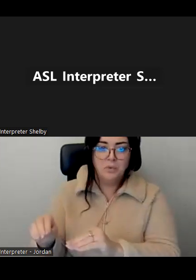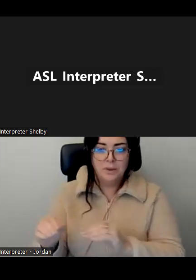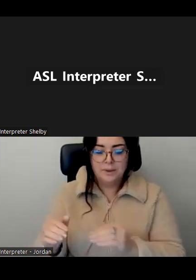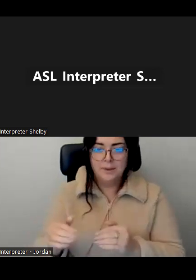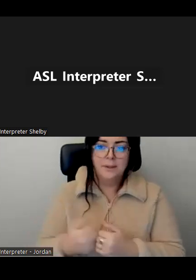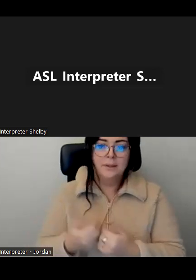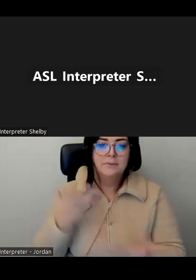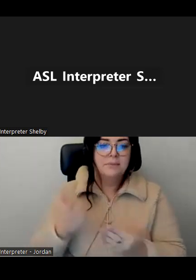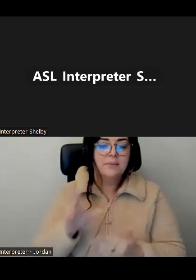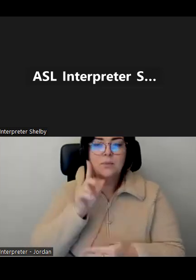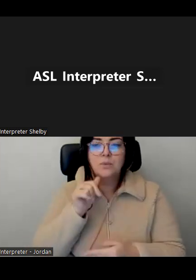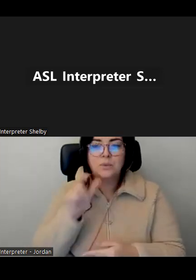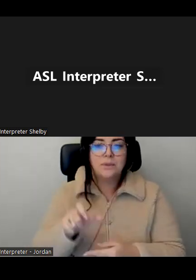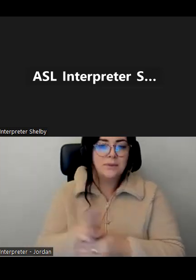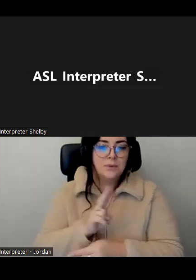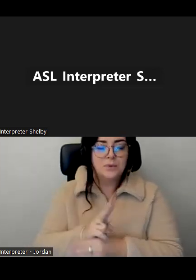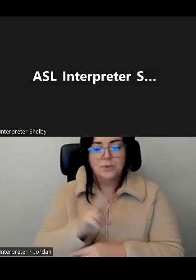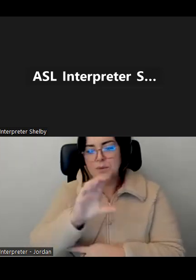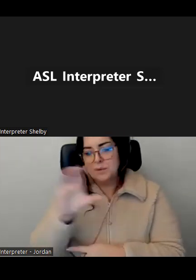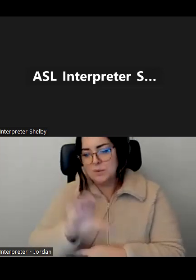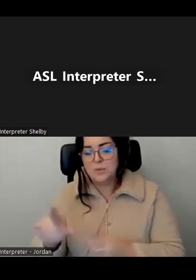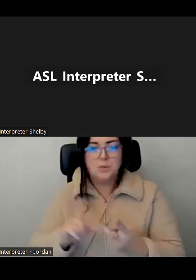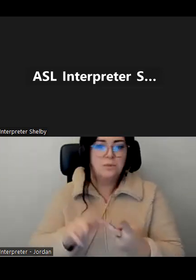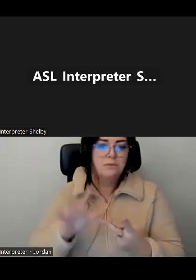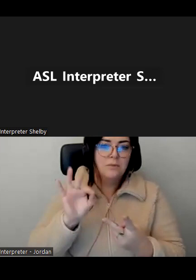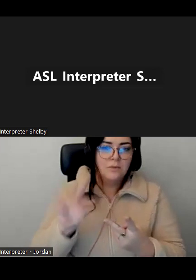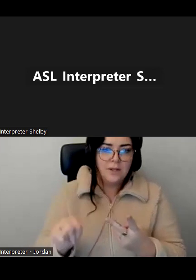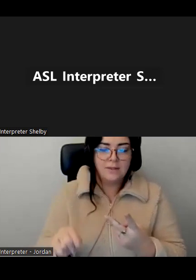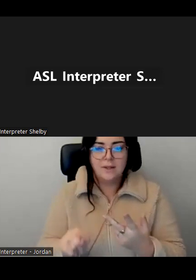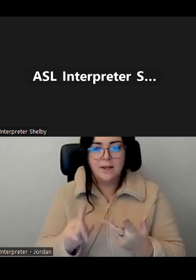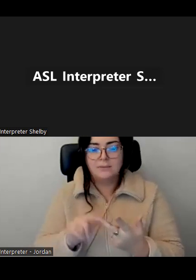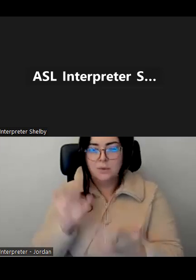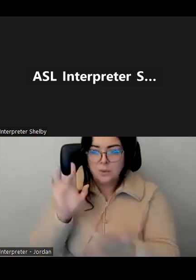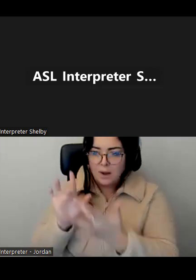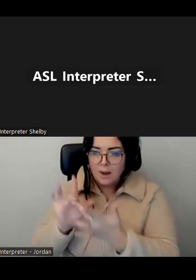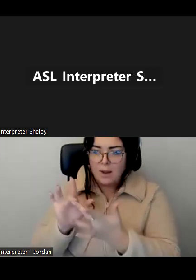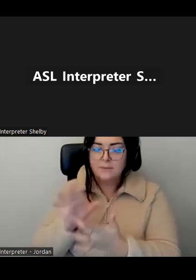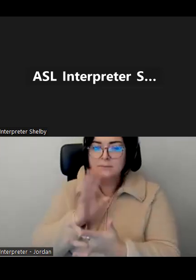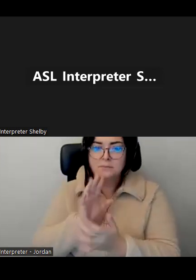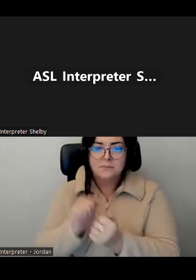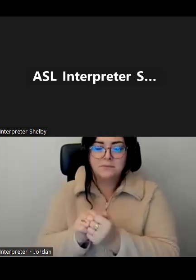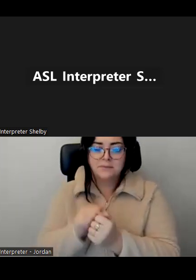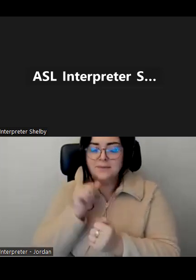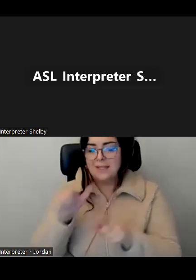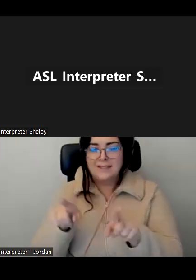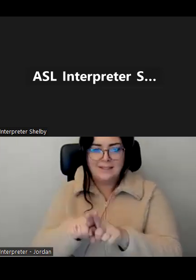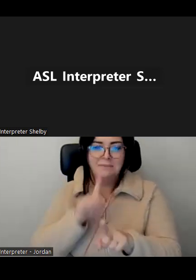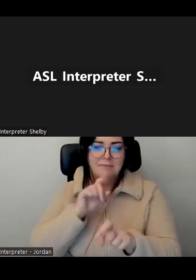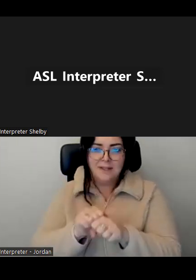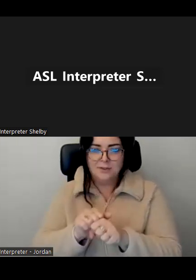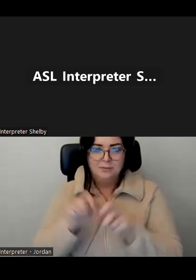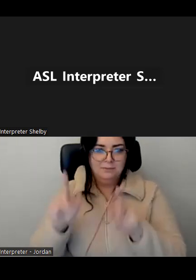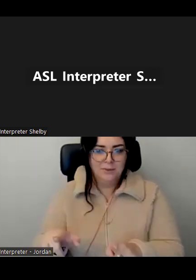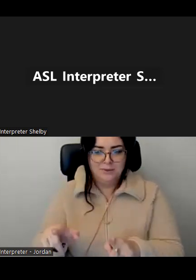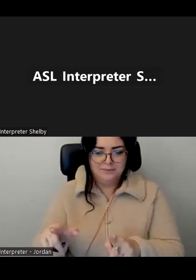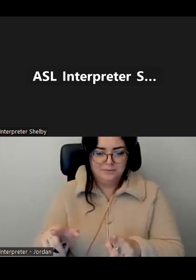some technology, like Zoom or FaceTime to keep in touch with people. And I know it's not the same as face-to-face